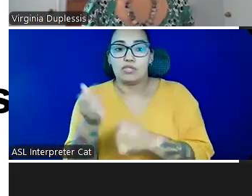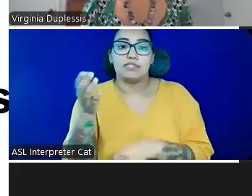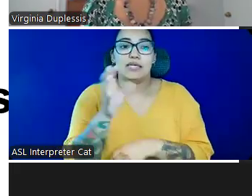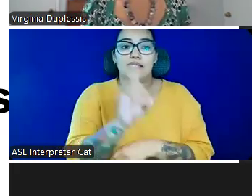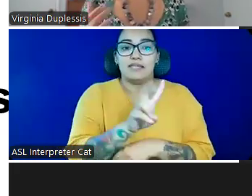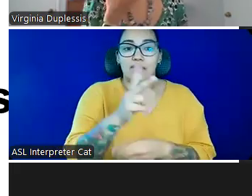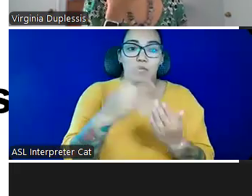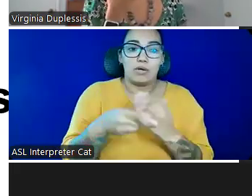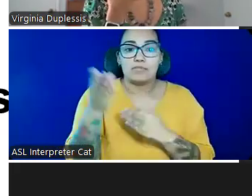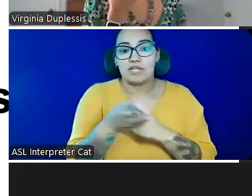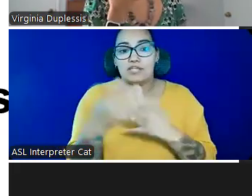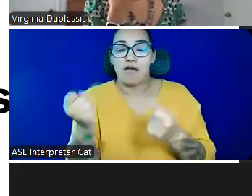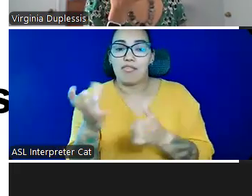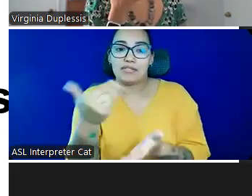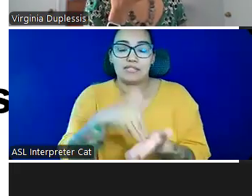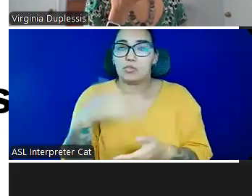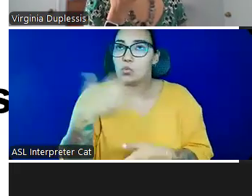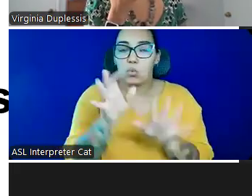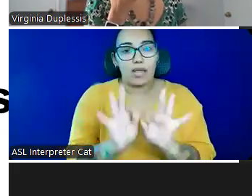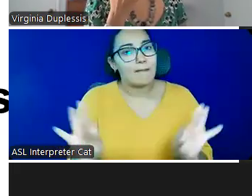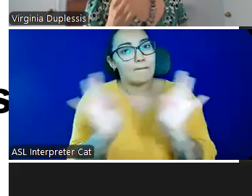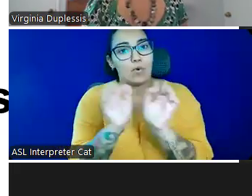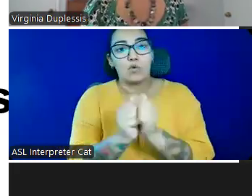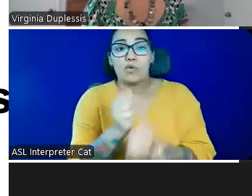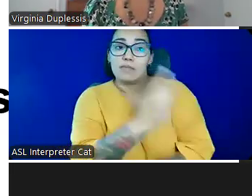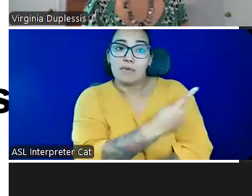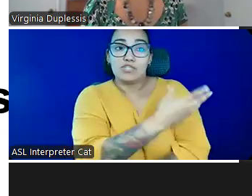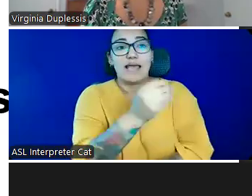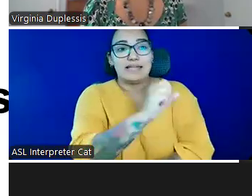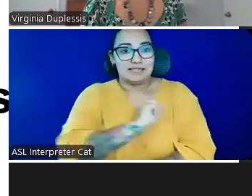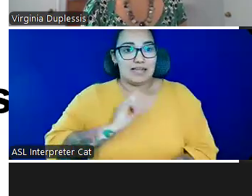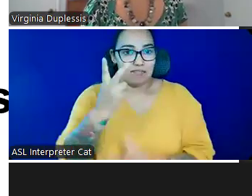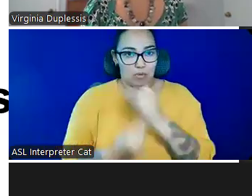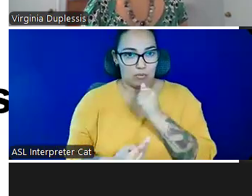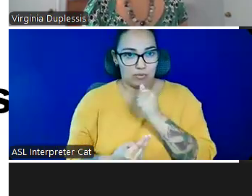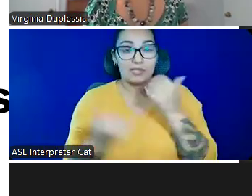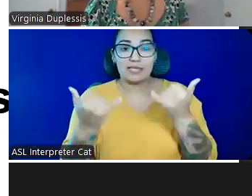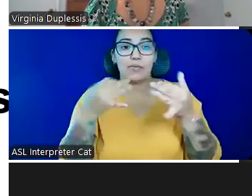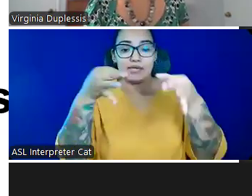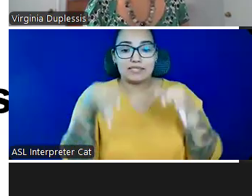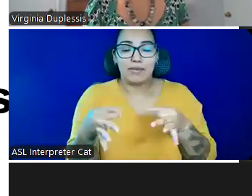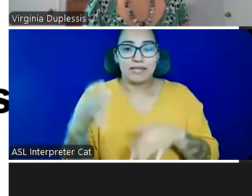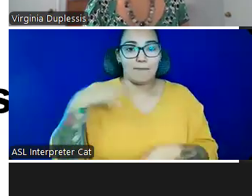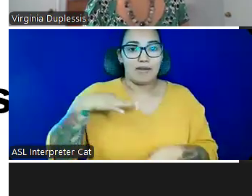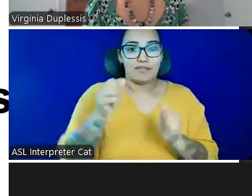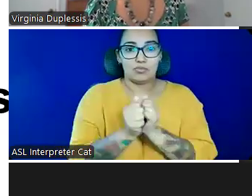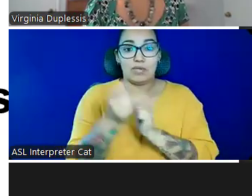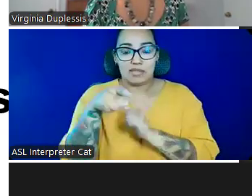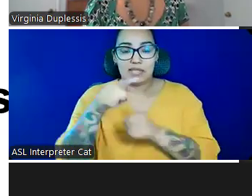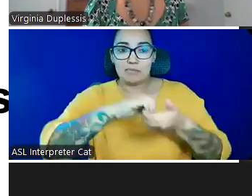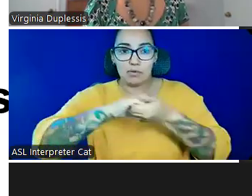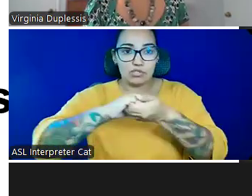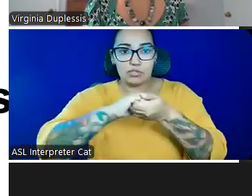crucial component of promoting safety for patients as well as staff. Today, we will talk about the benefits of these partnerships as well as supportive resources